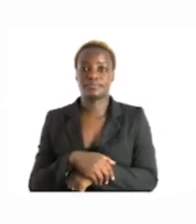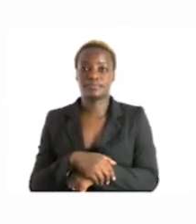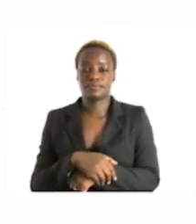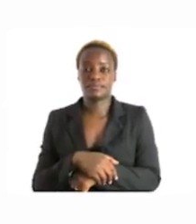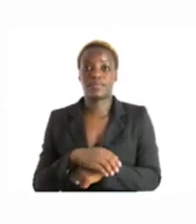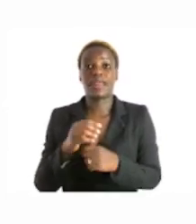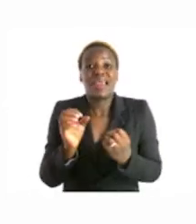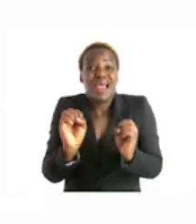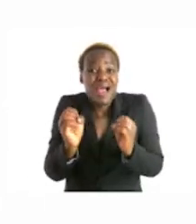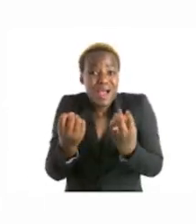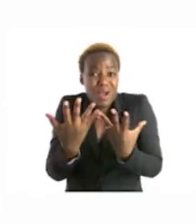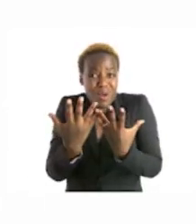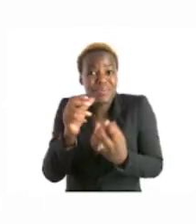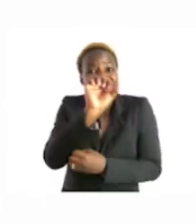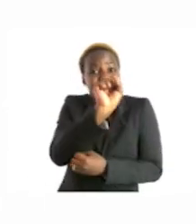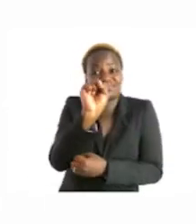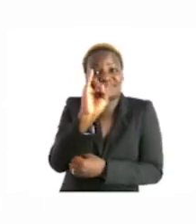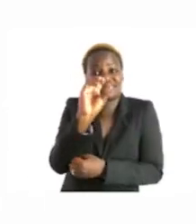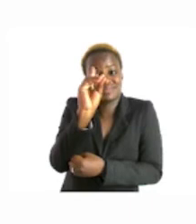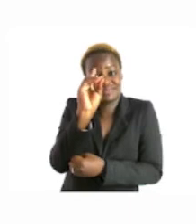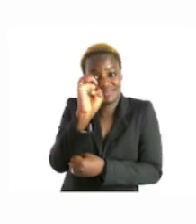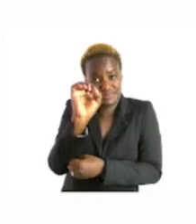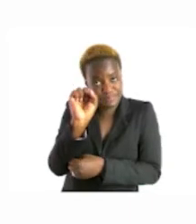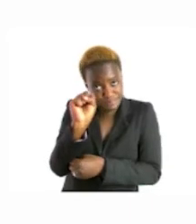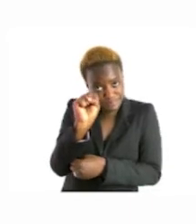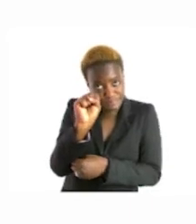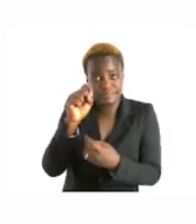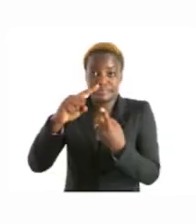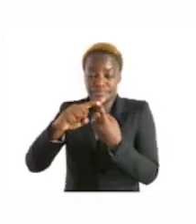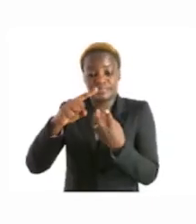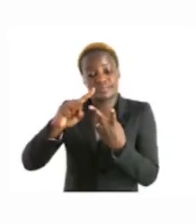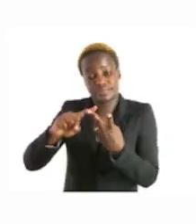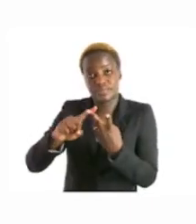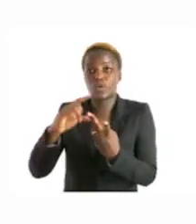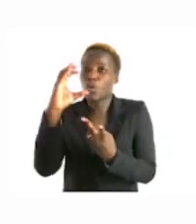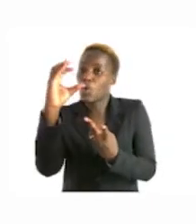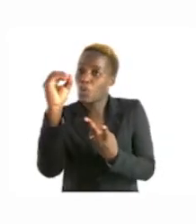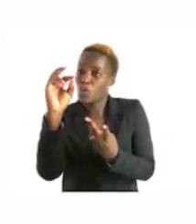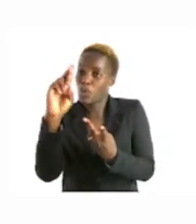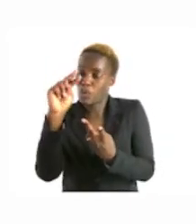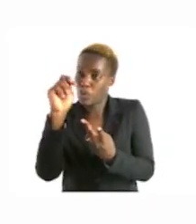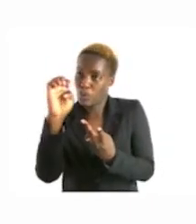well as how many sides each one has and how many corners each one has.